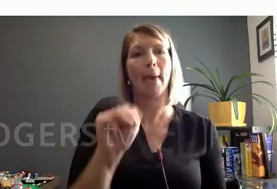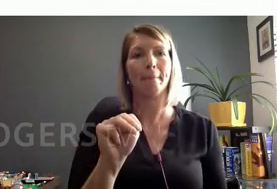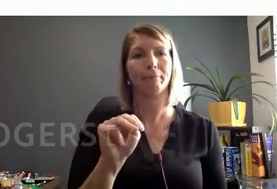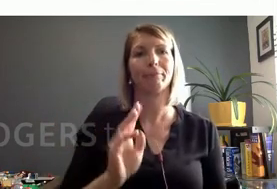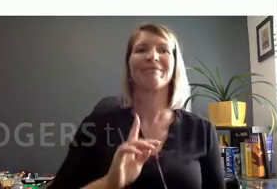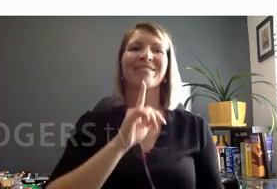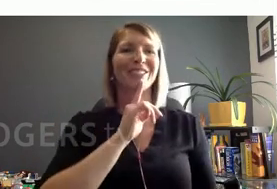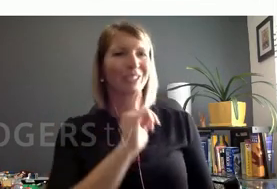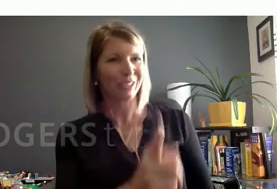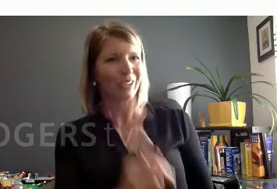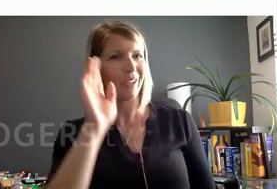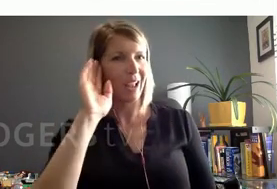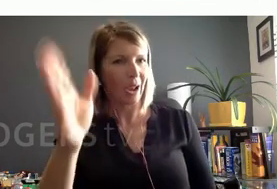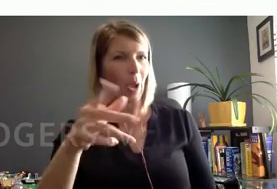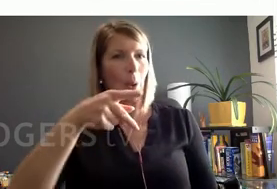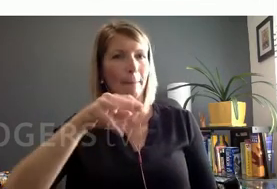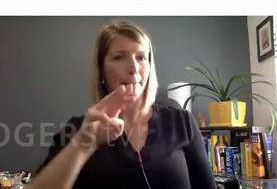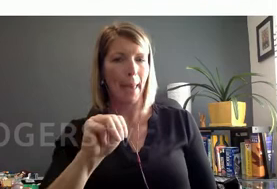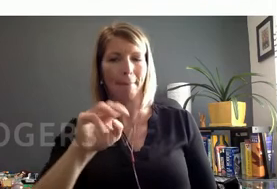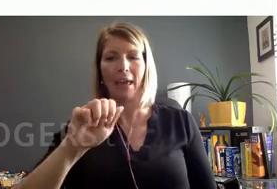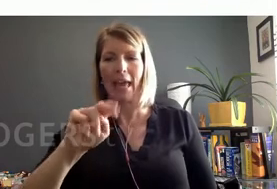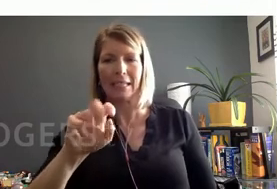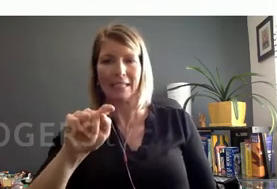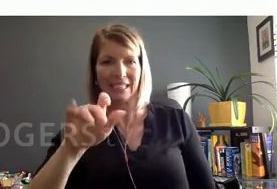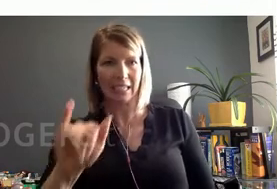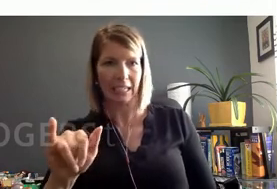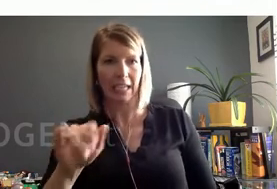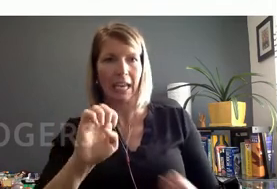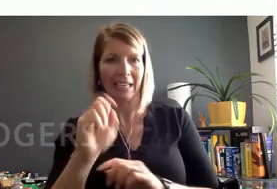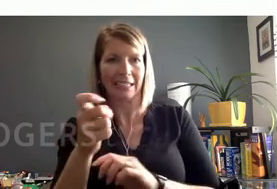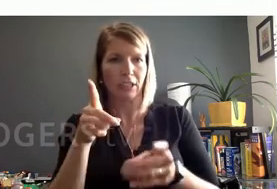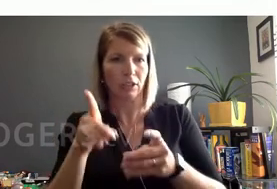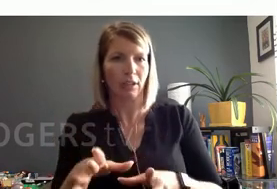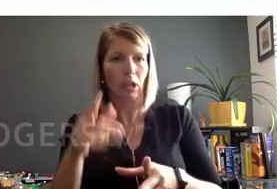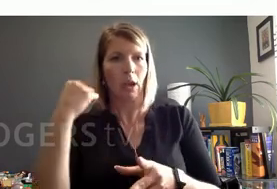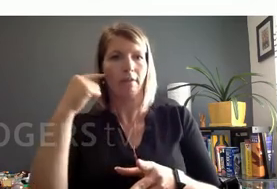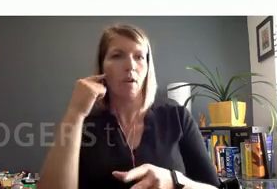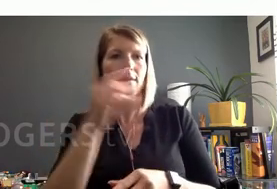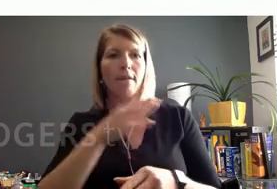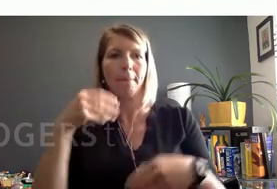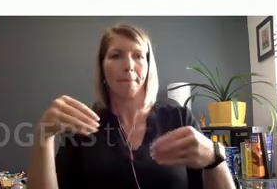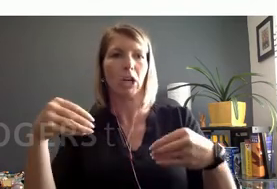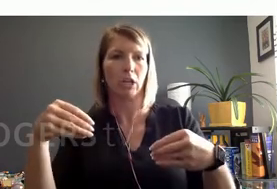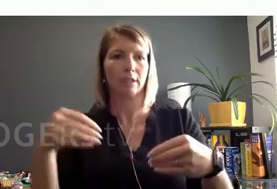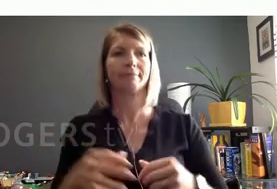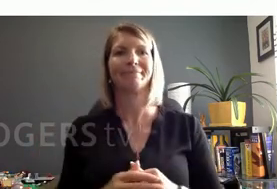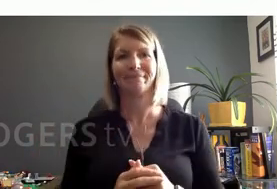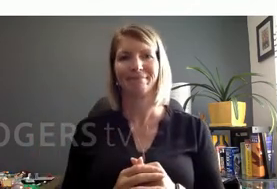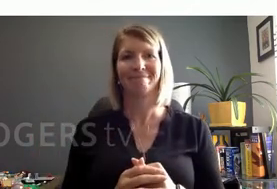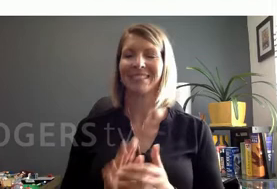my name is Pam Anstey. I am the executive director of the St. John's Farmers Market Cooperative. Nice to